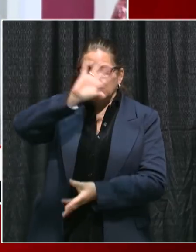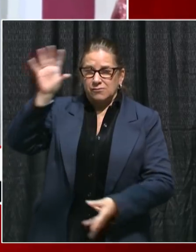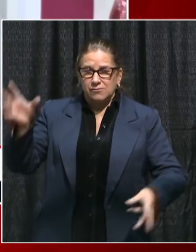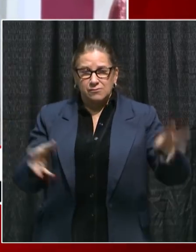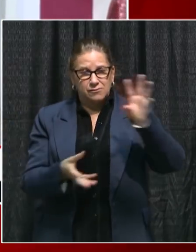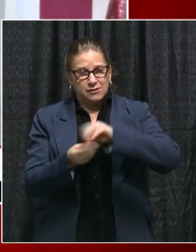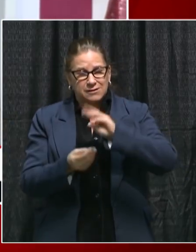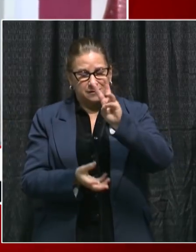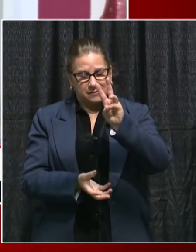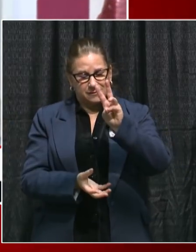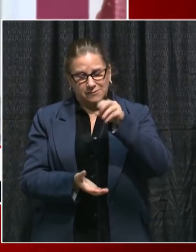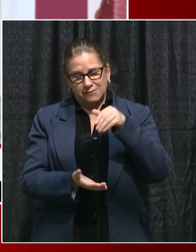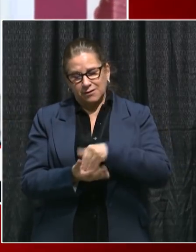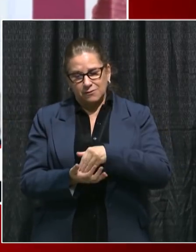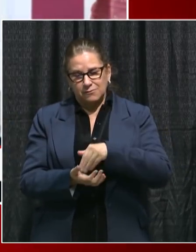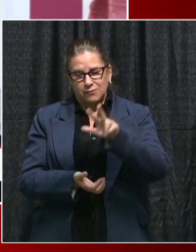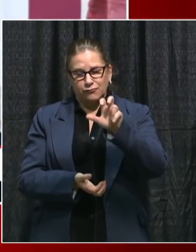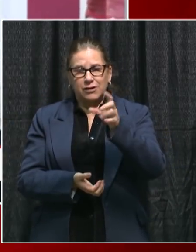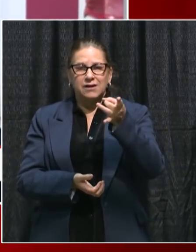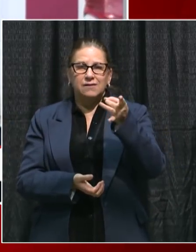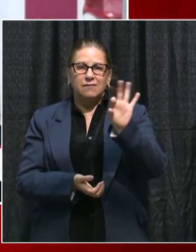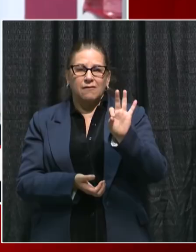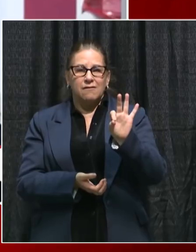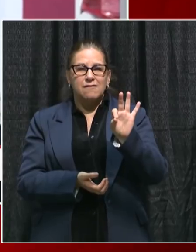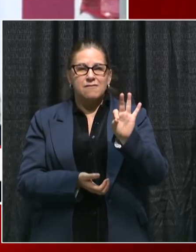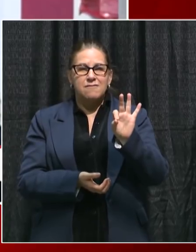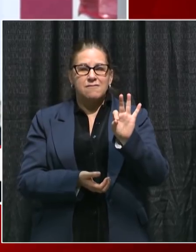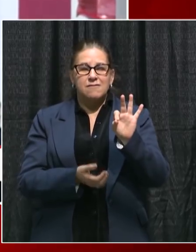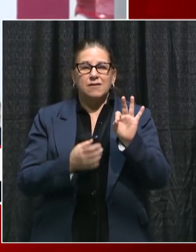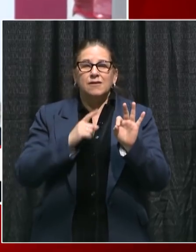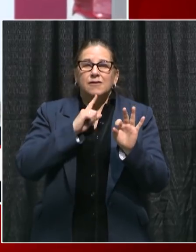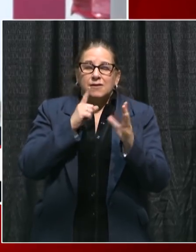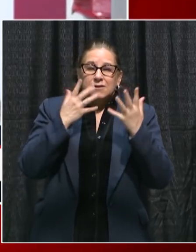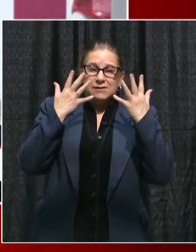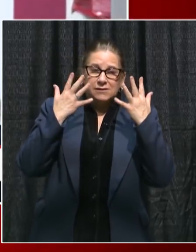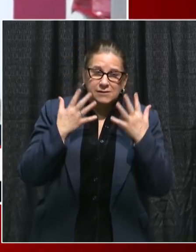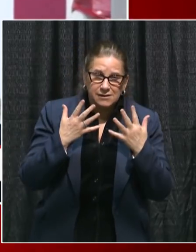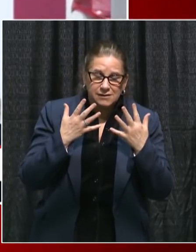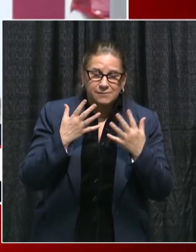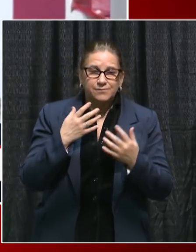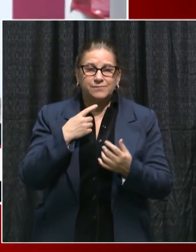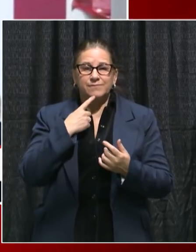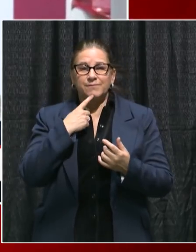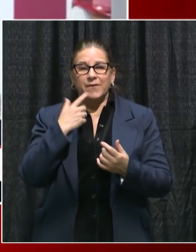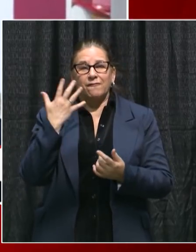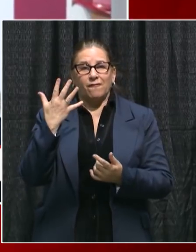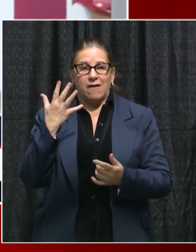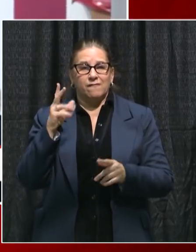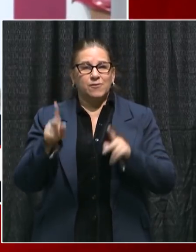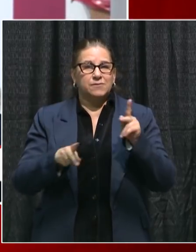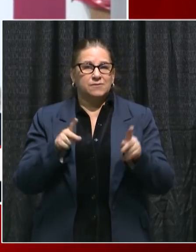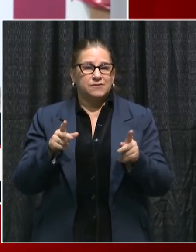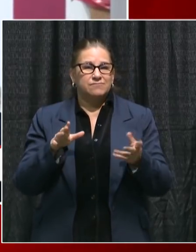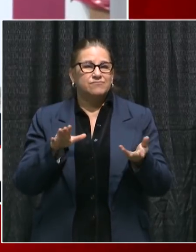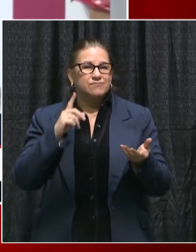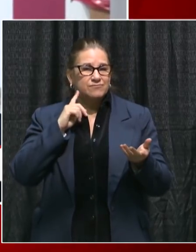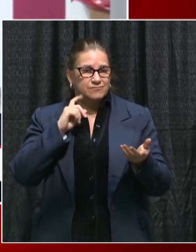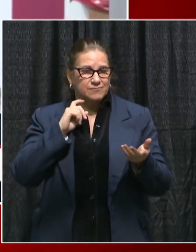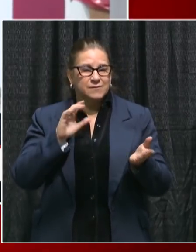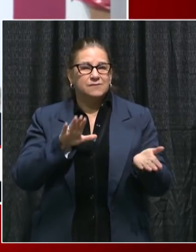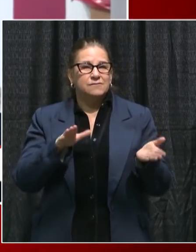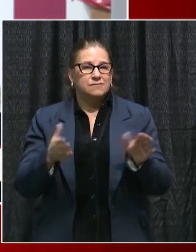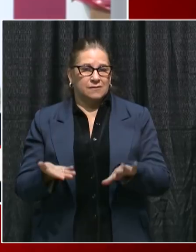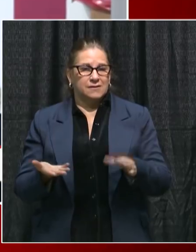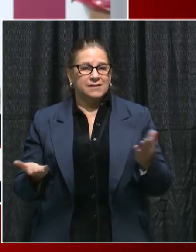6,389. And sadly, we announced that 5 Washingtonians have succumbed to the virus, bringing the total of